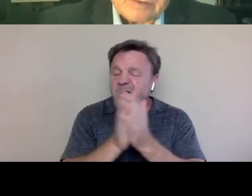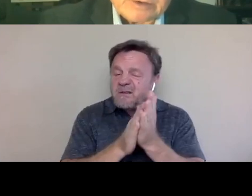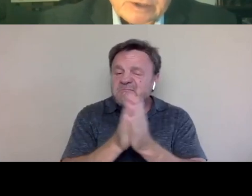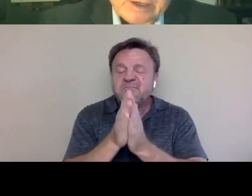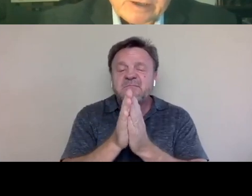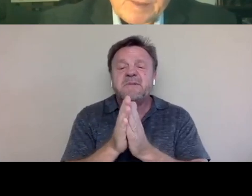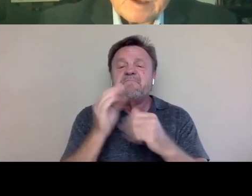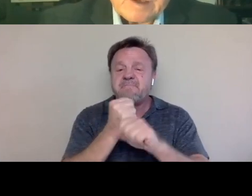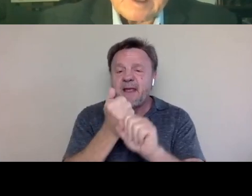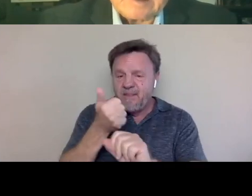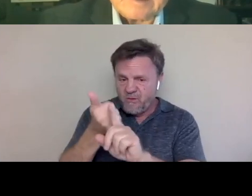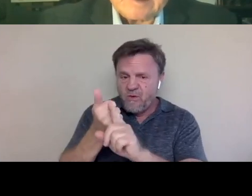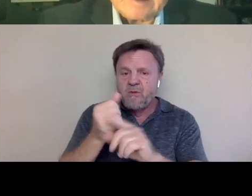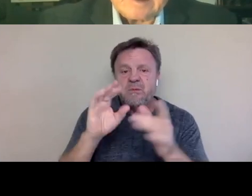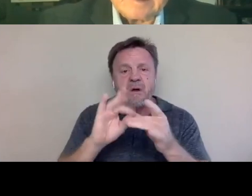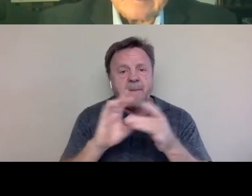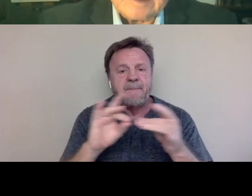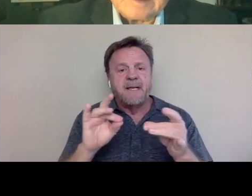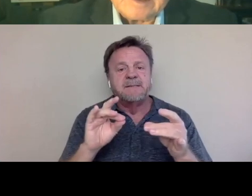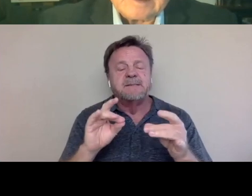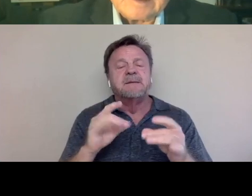comments. I would say that the